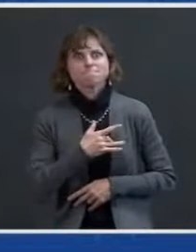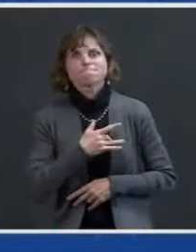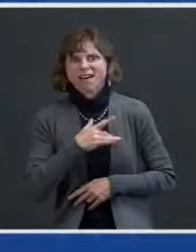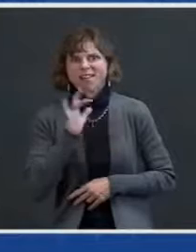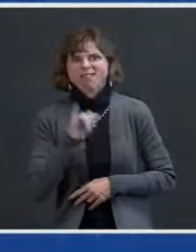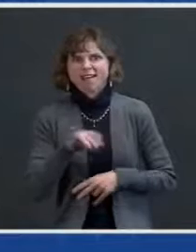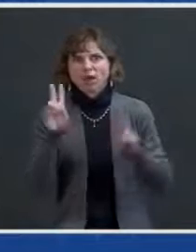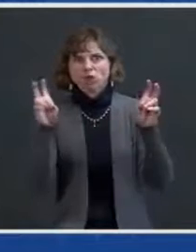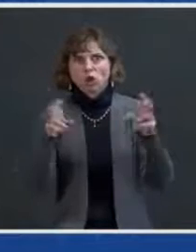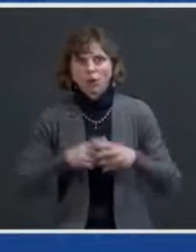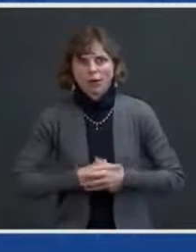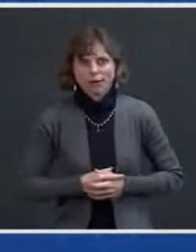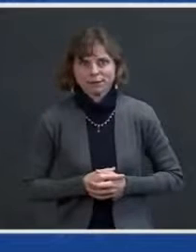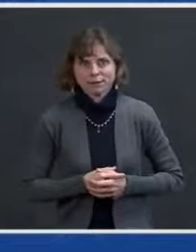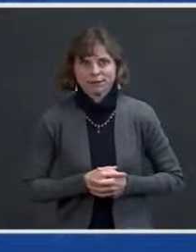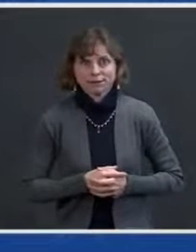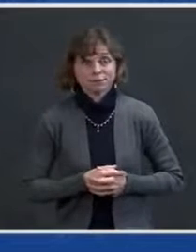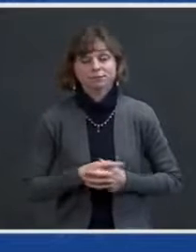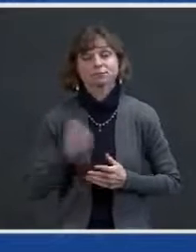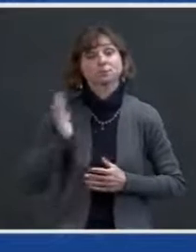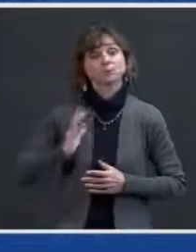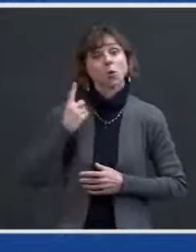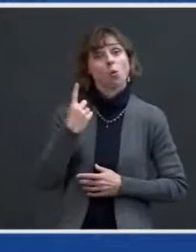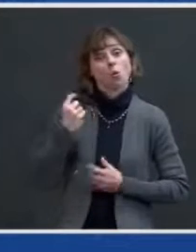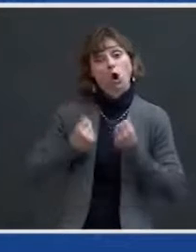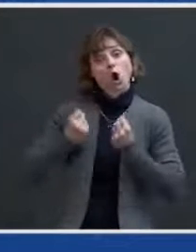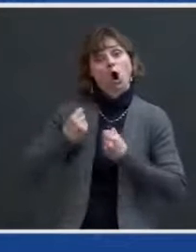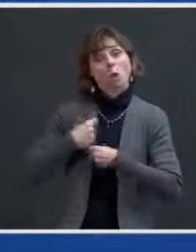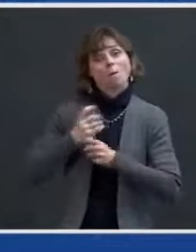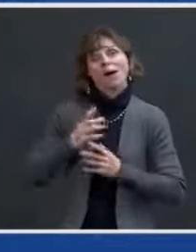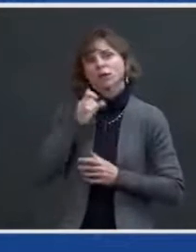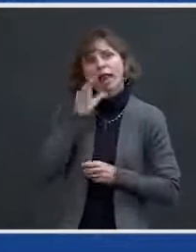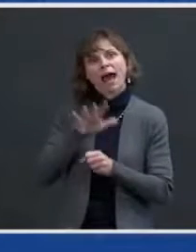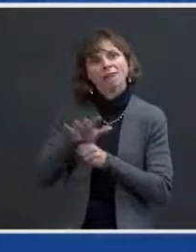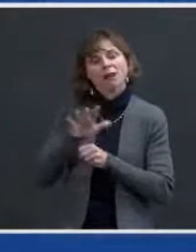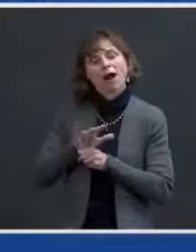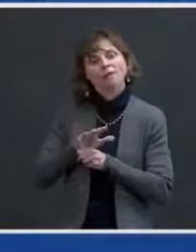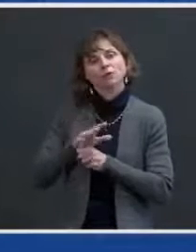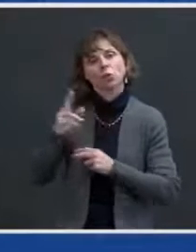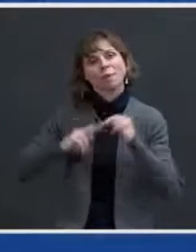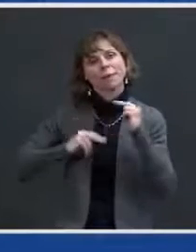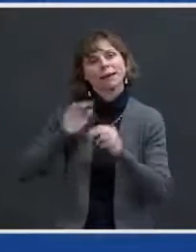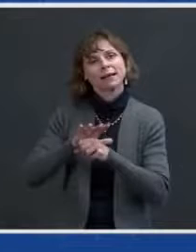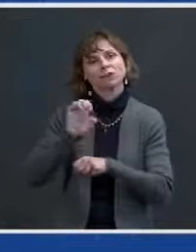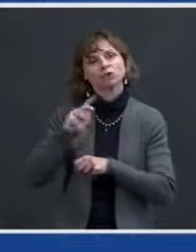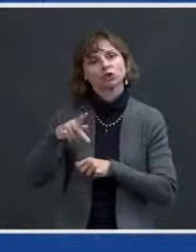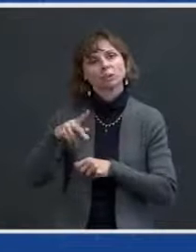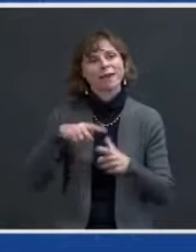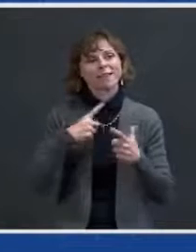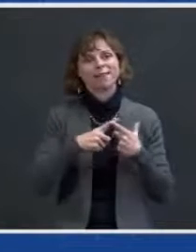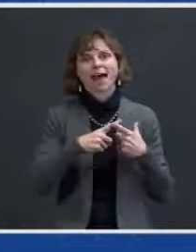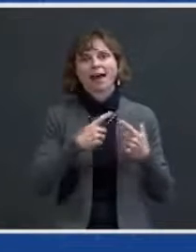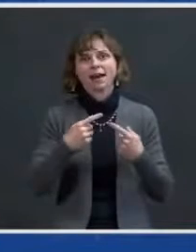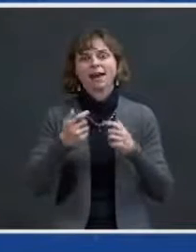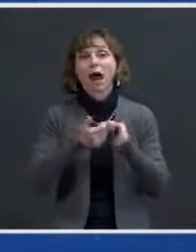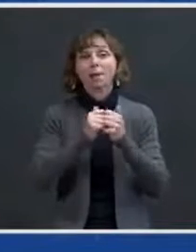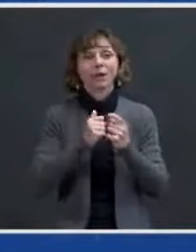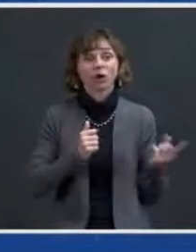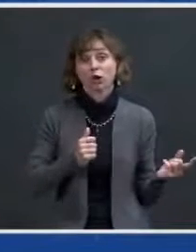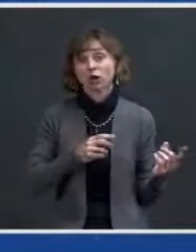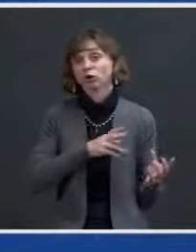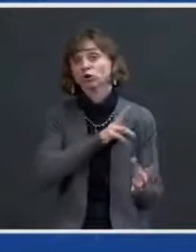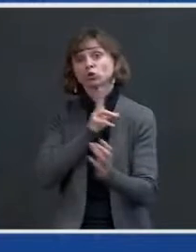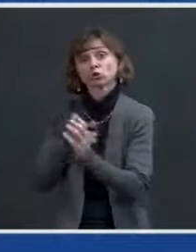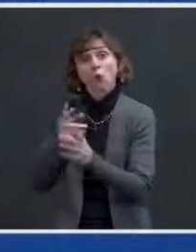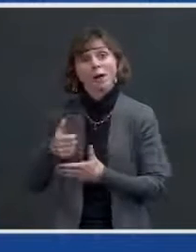one automaker didn't have the capacity to build enough Jeeps, a competitor stepped in to help. Competing airline makers teamed up